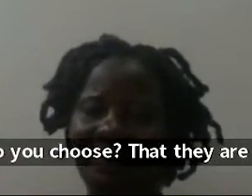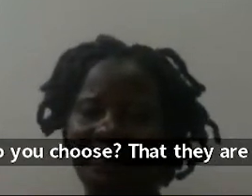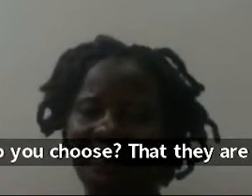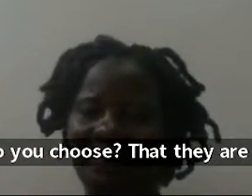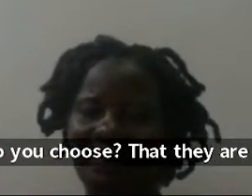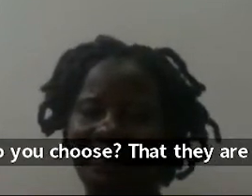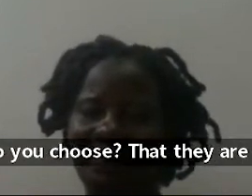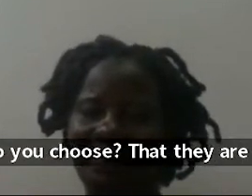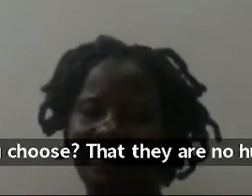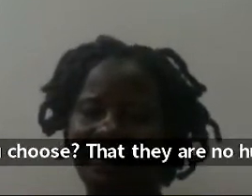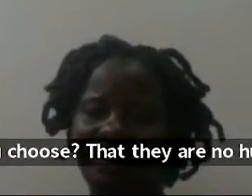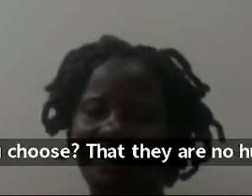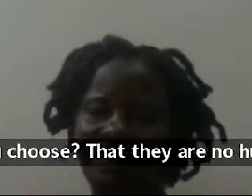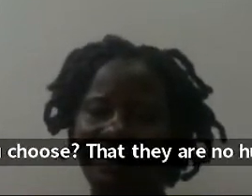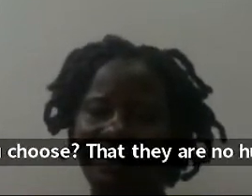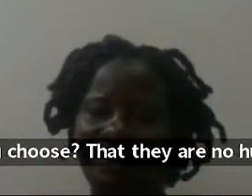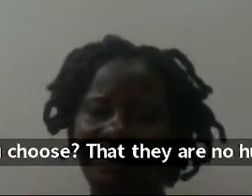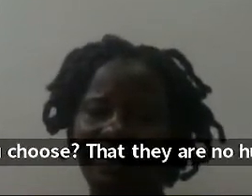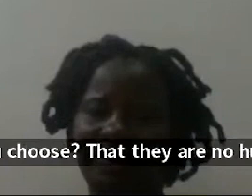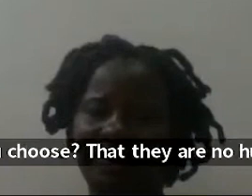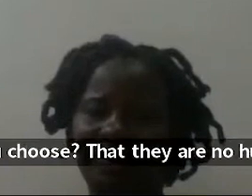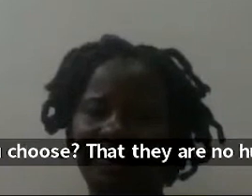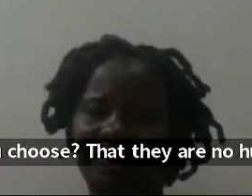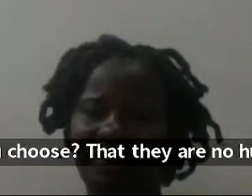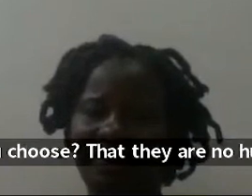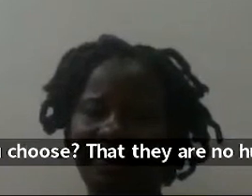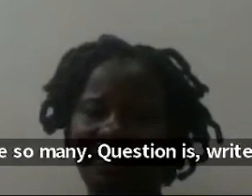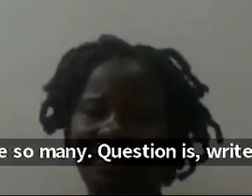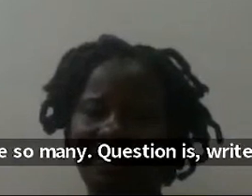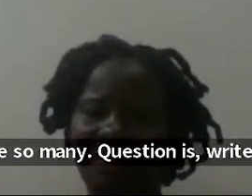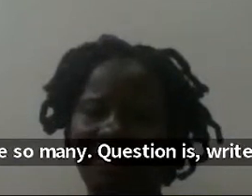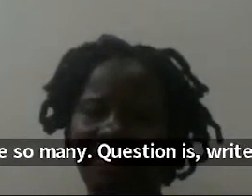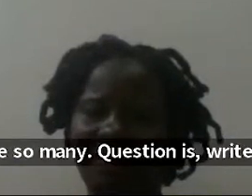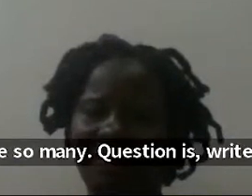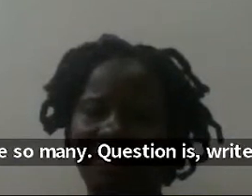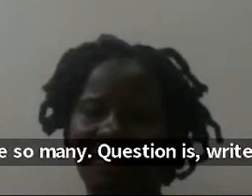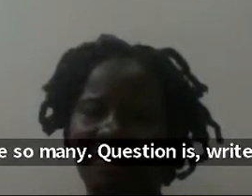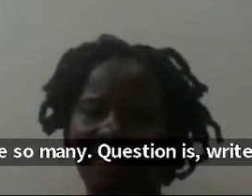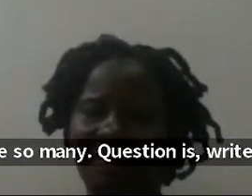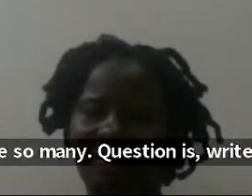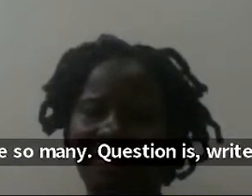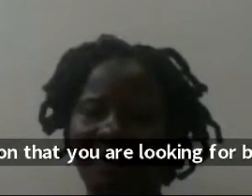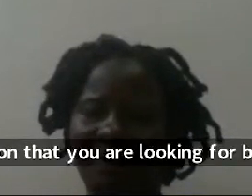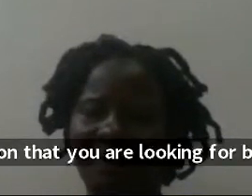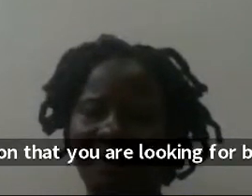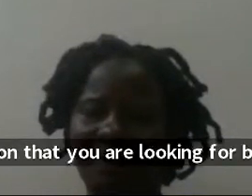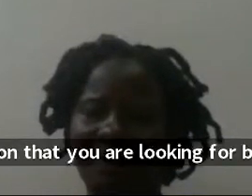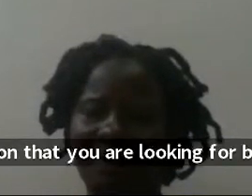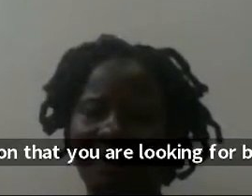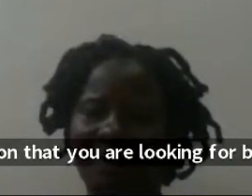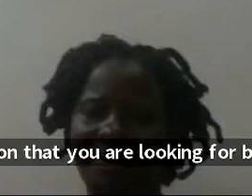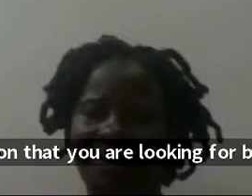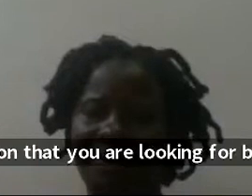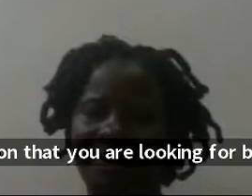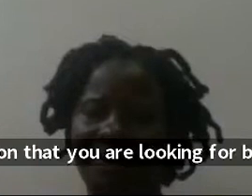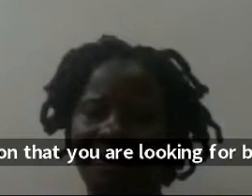many. Question is, write down 5 things of the person that you are looking for. Because even when you see them, when they